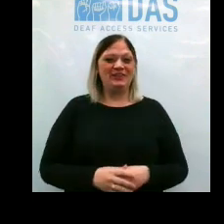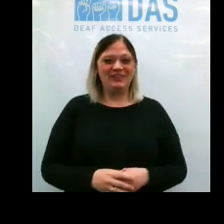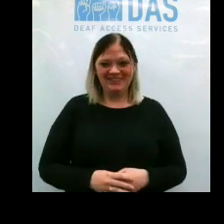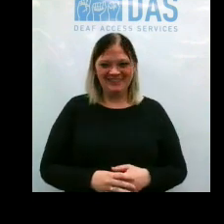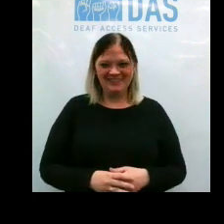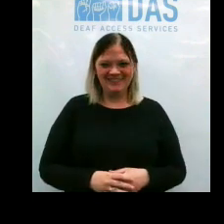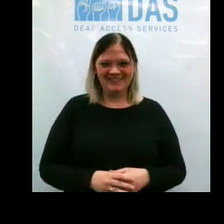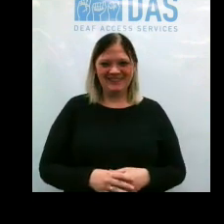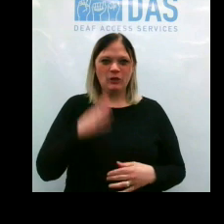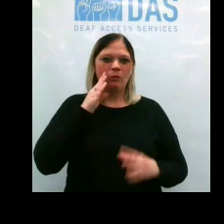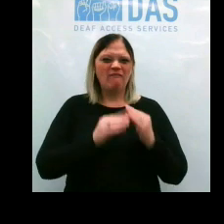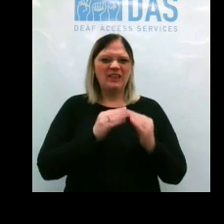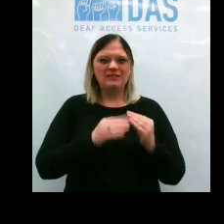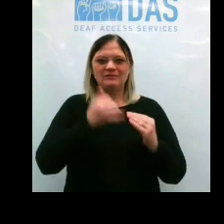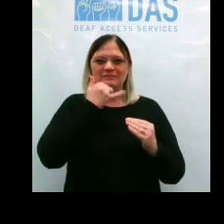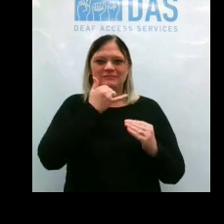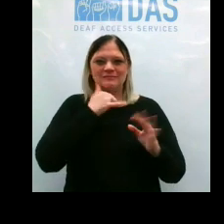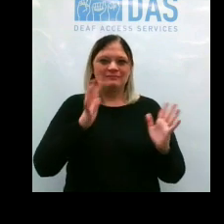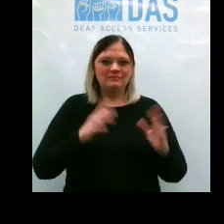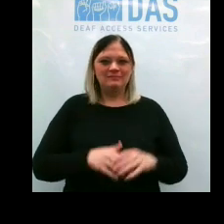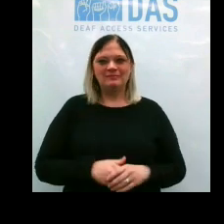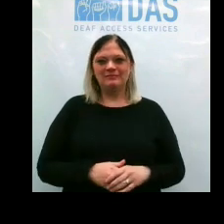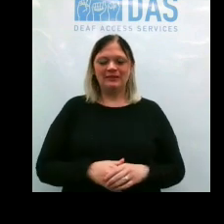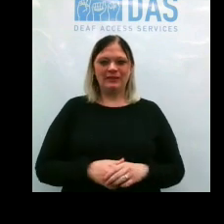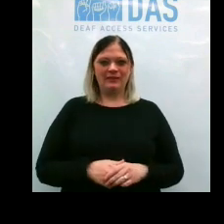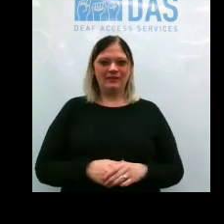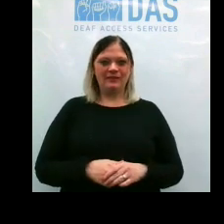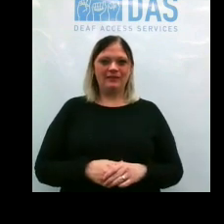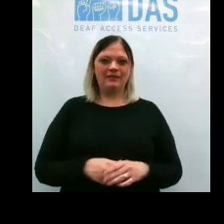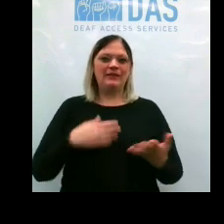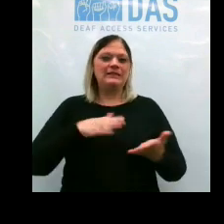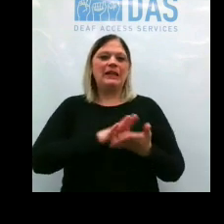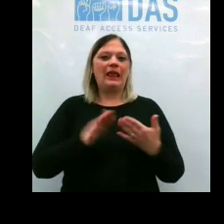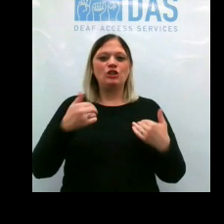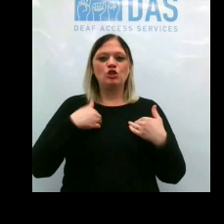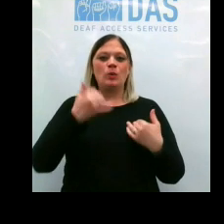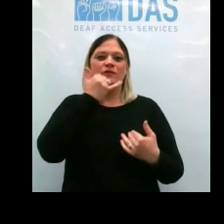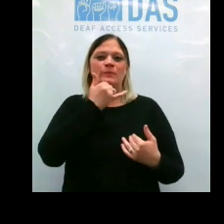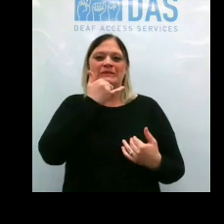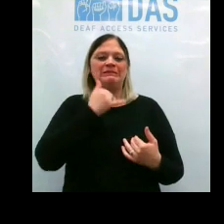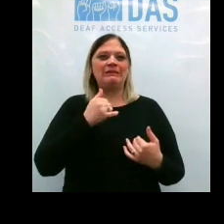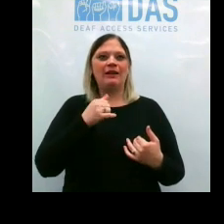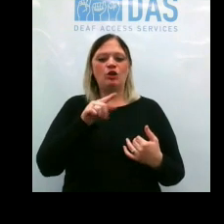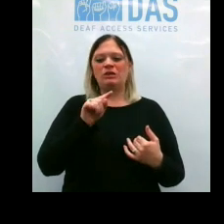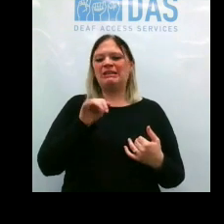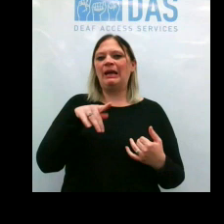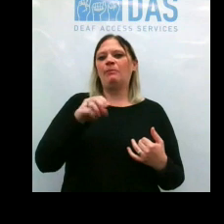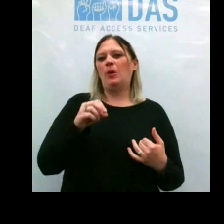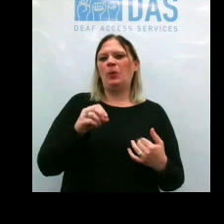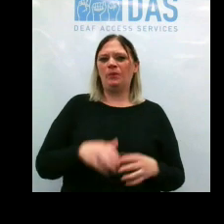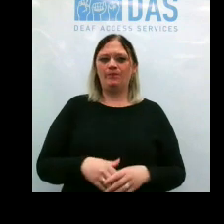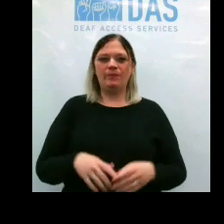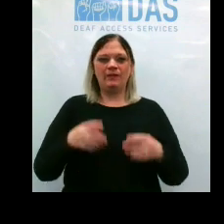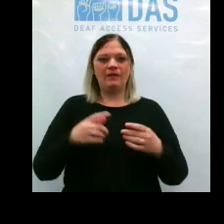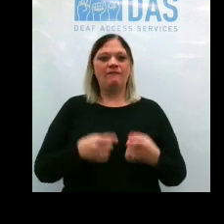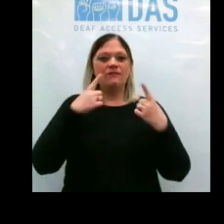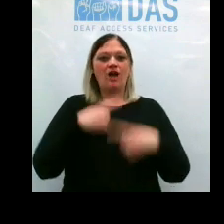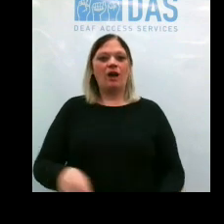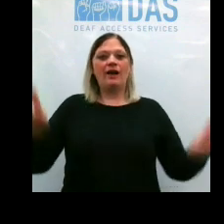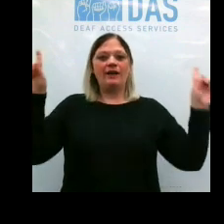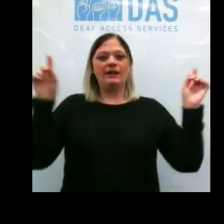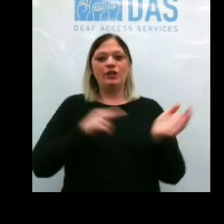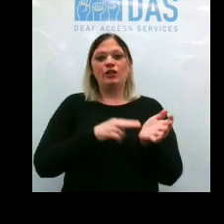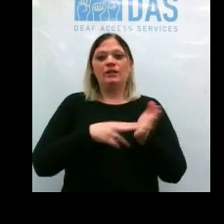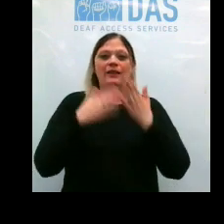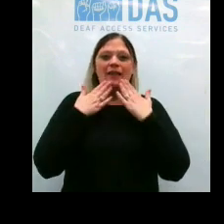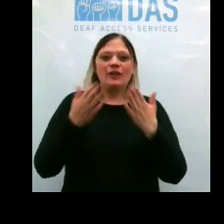typo there. But it wouldn't be live TV if it didn't have a typo every now and then, or a mistake. And then finally, nurses. Thank you, nurses. Thank